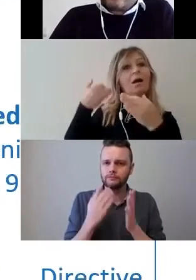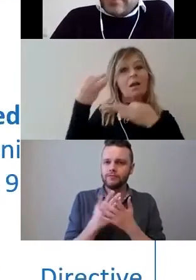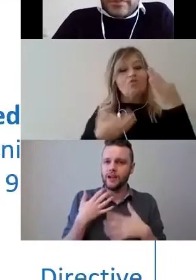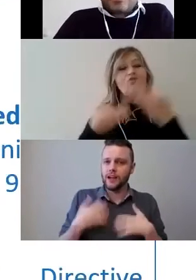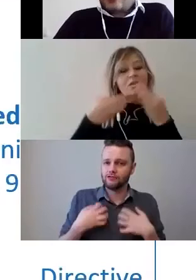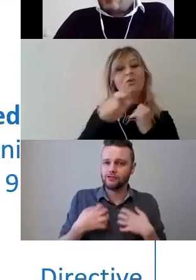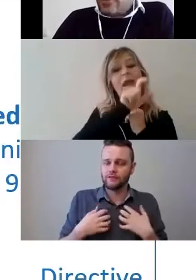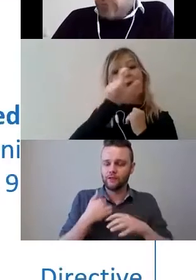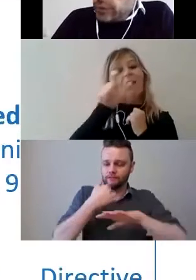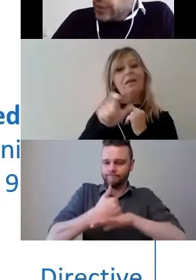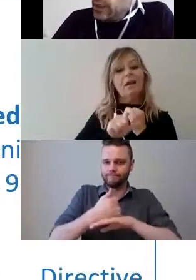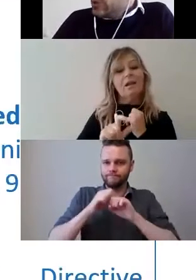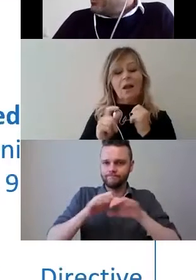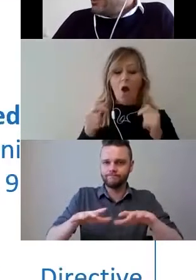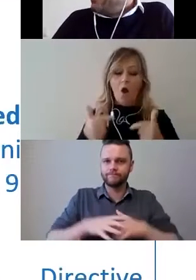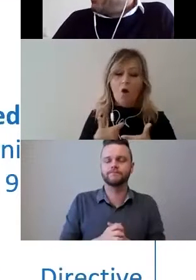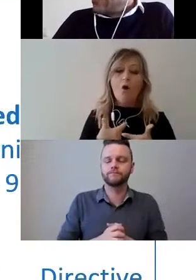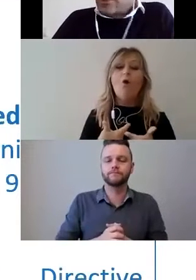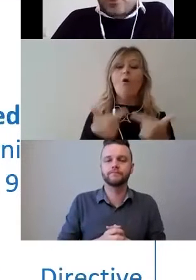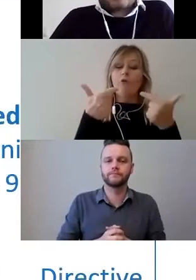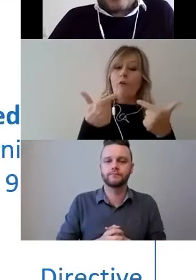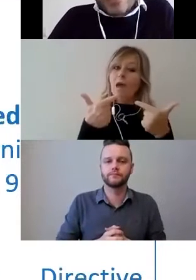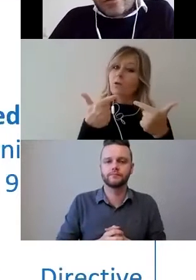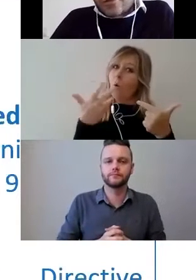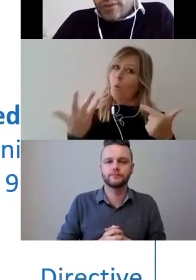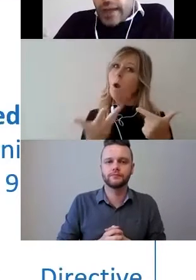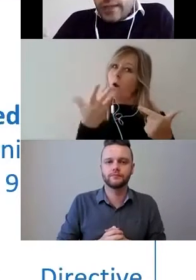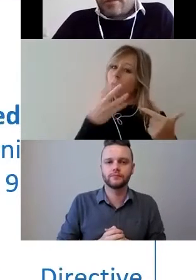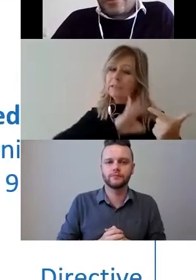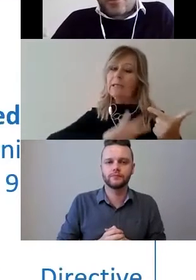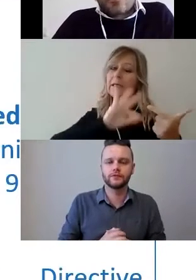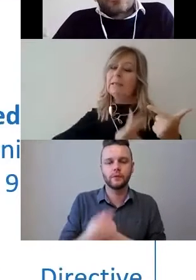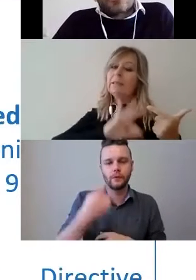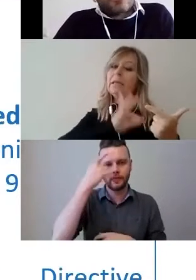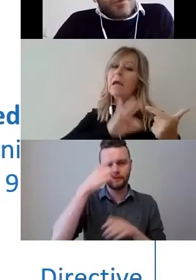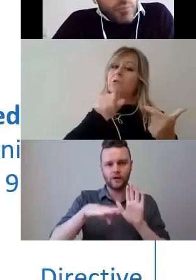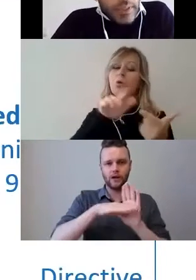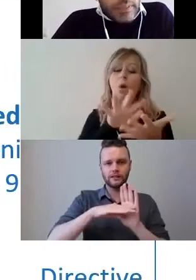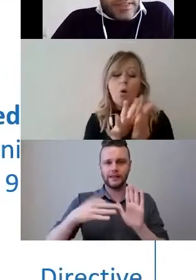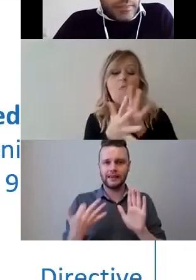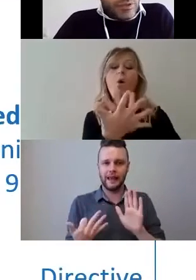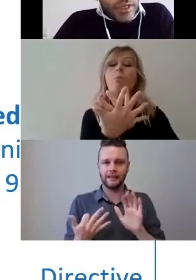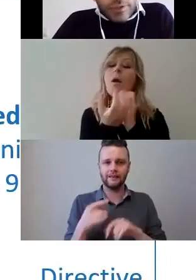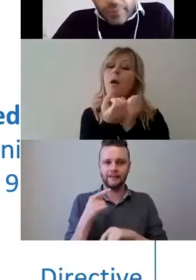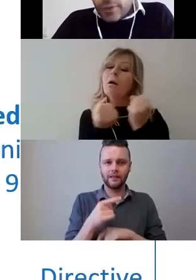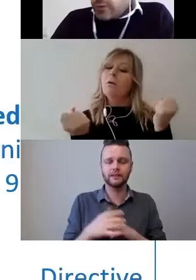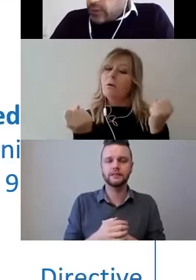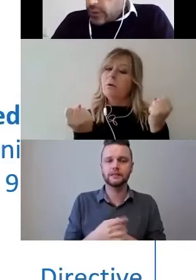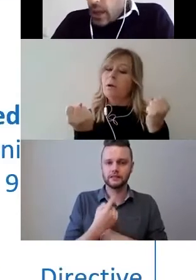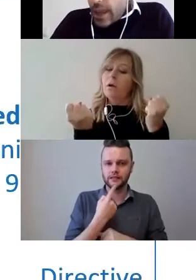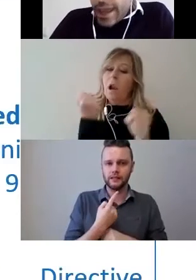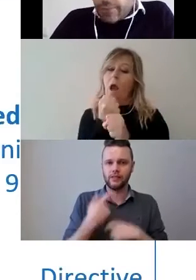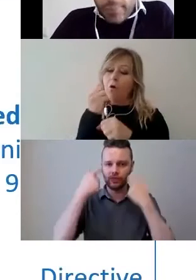of implementation. And I'm referring to the terms of the Article 9 of this code, where we see that the judge and the